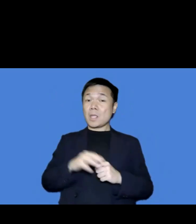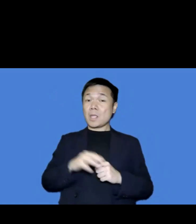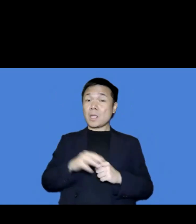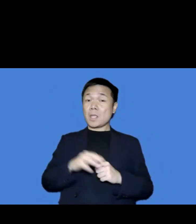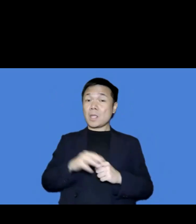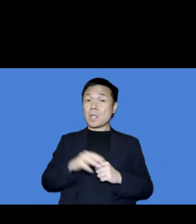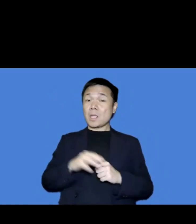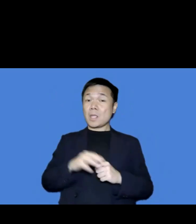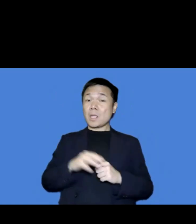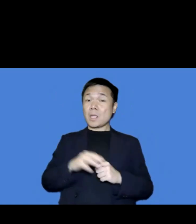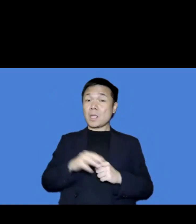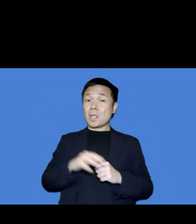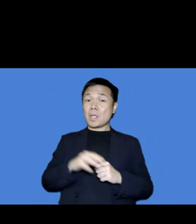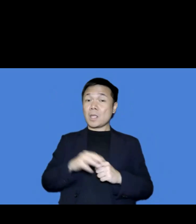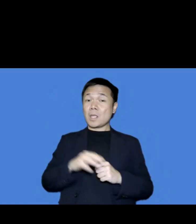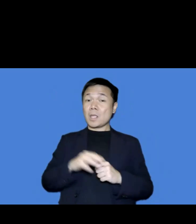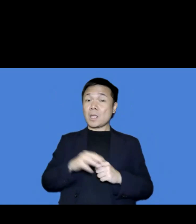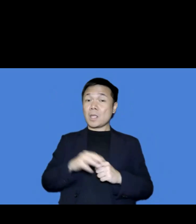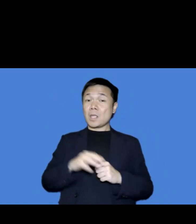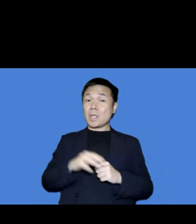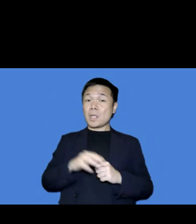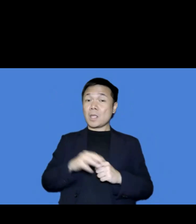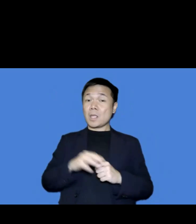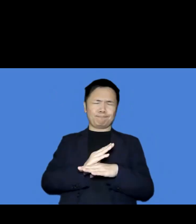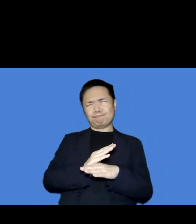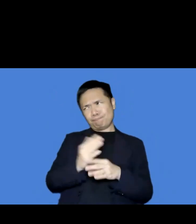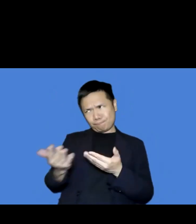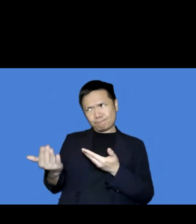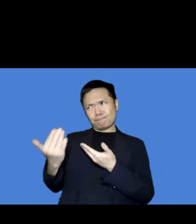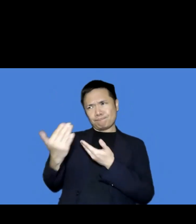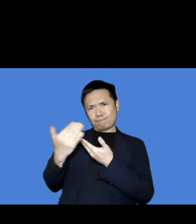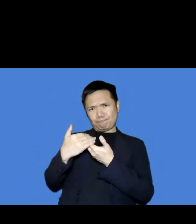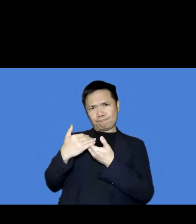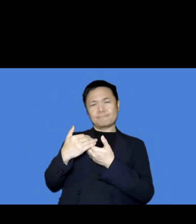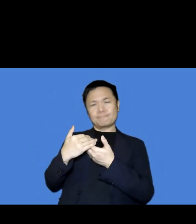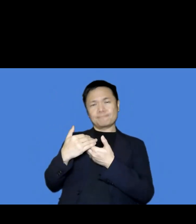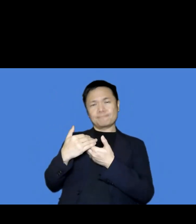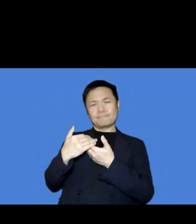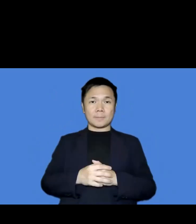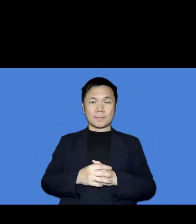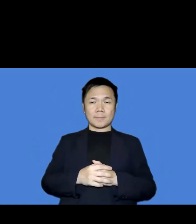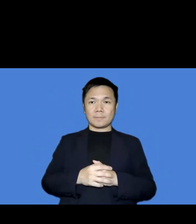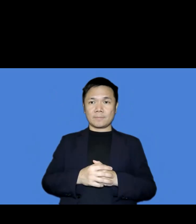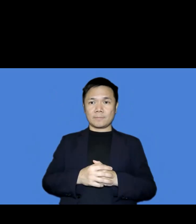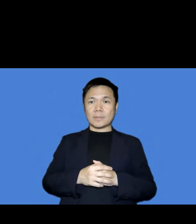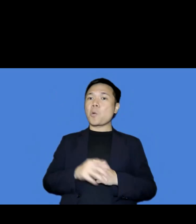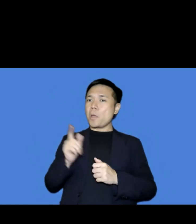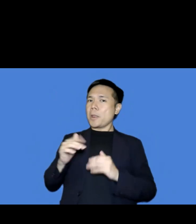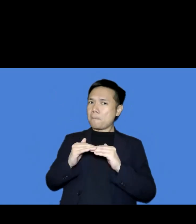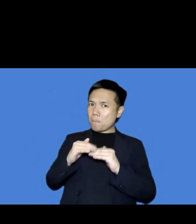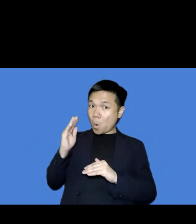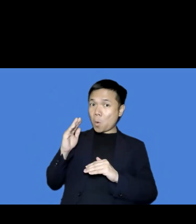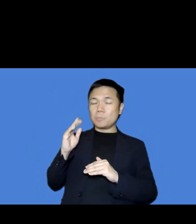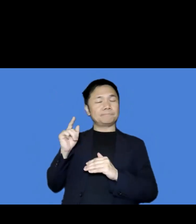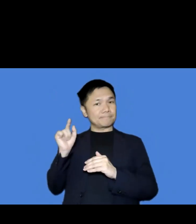because our voices is unheard mostly because there is and at the same time we need to build up